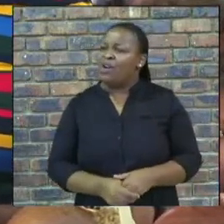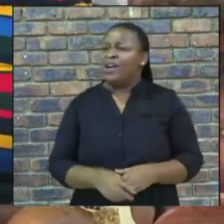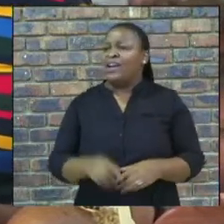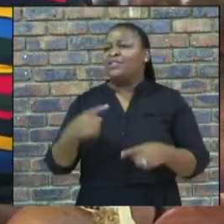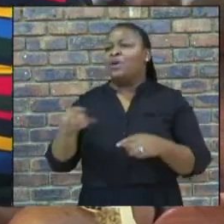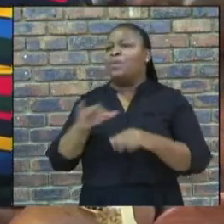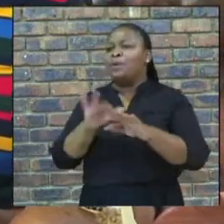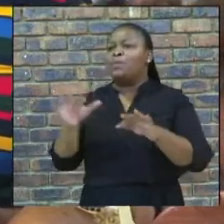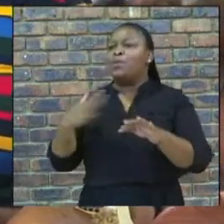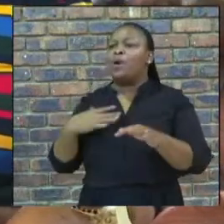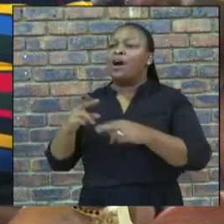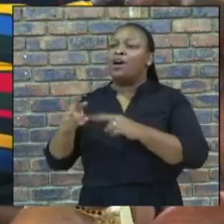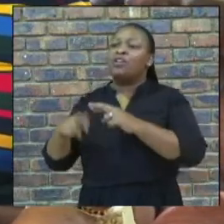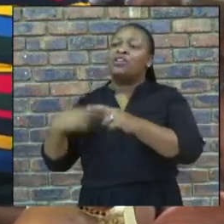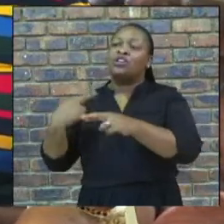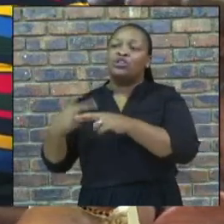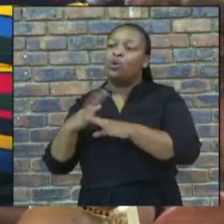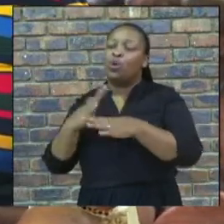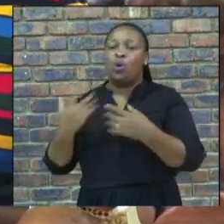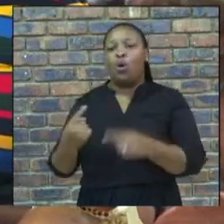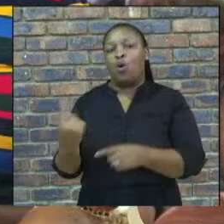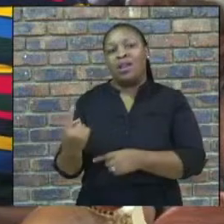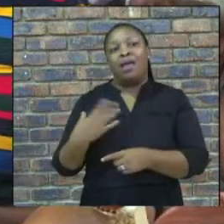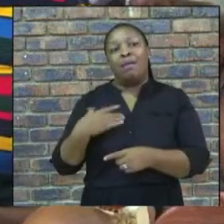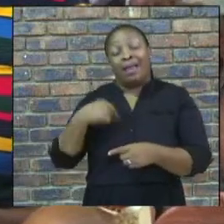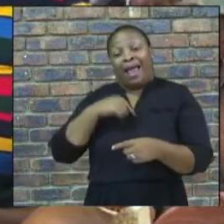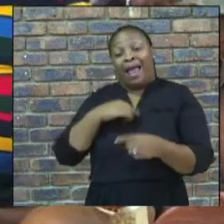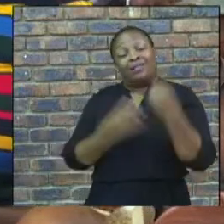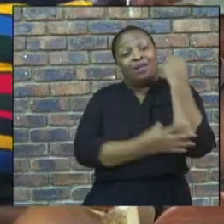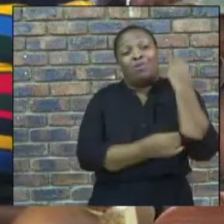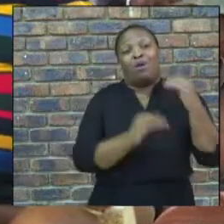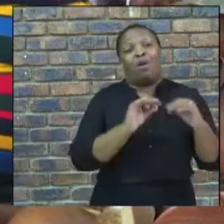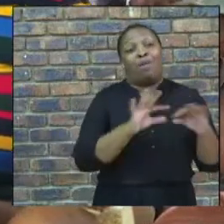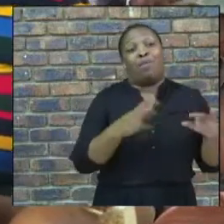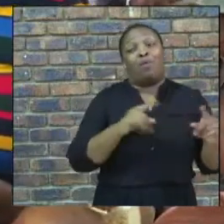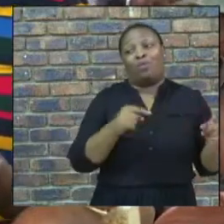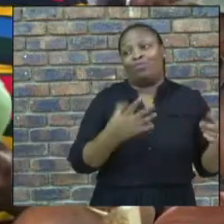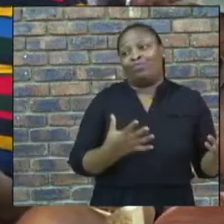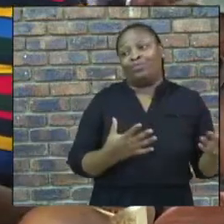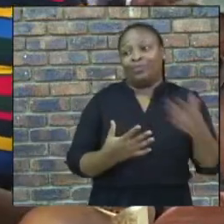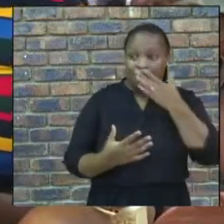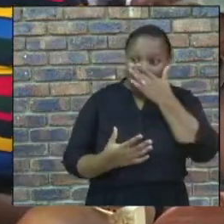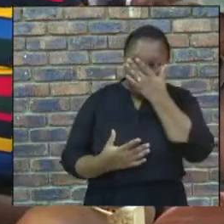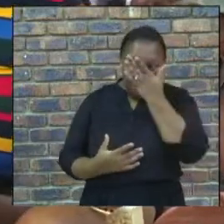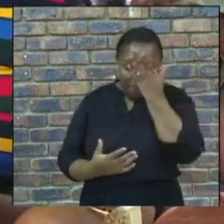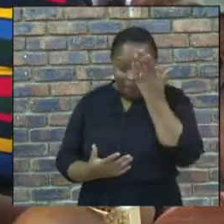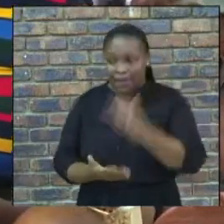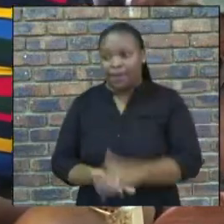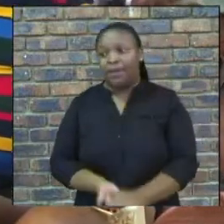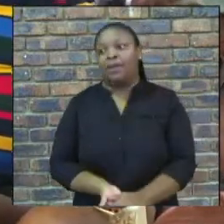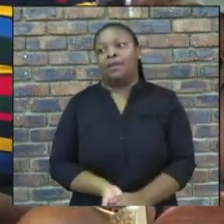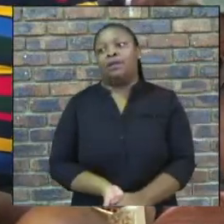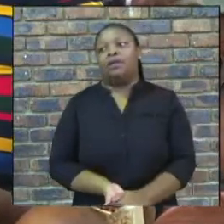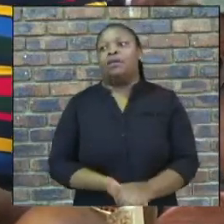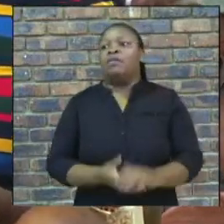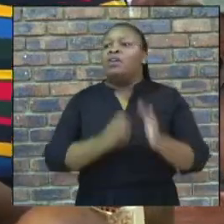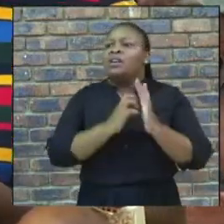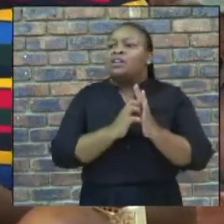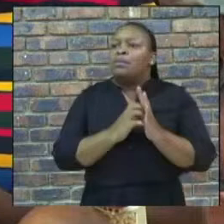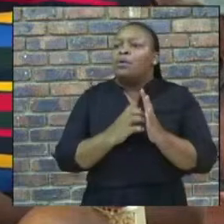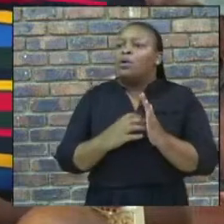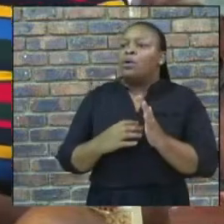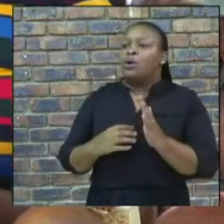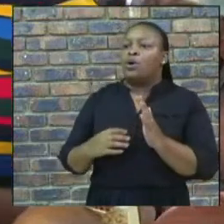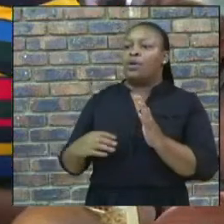an example of when we were in COVID. They said SMMEs can apply and be